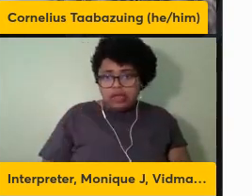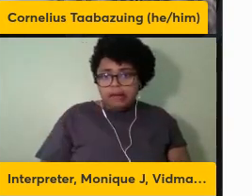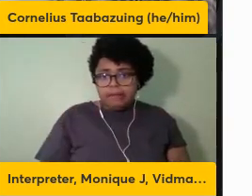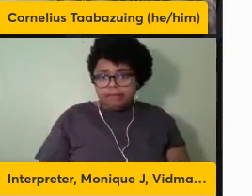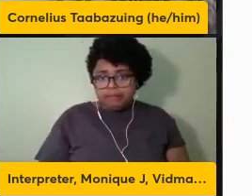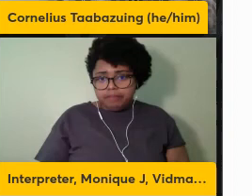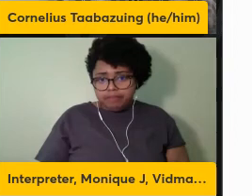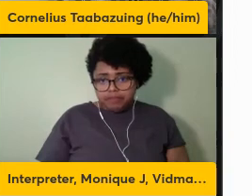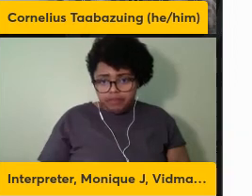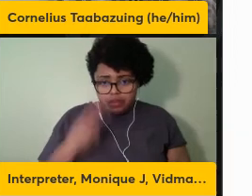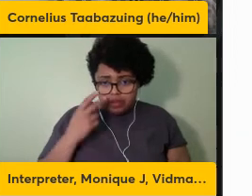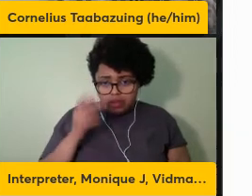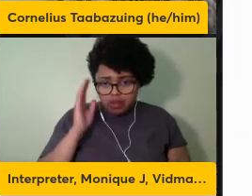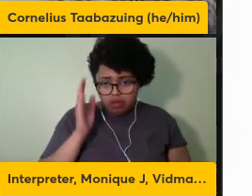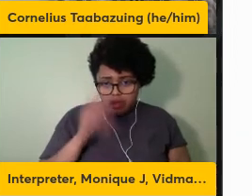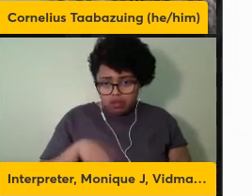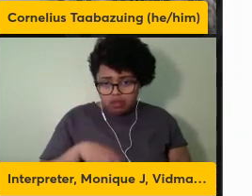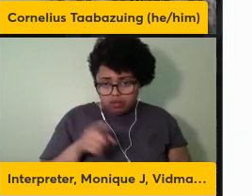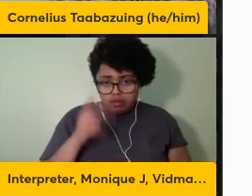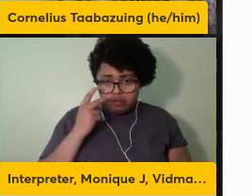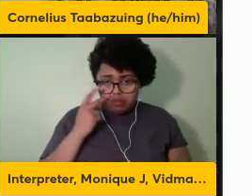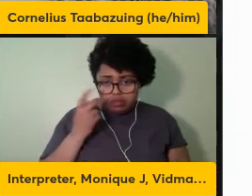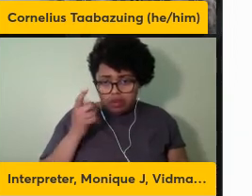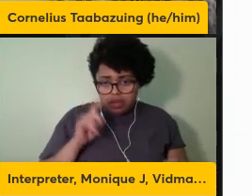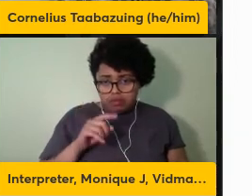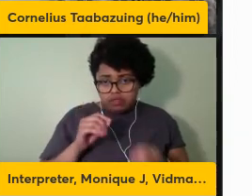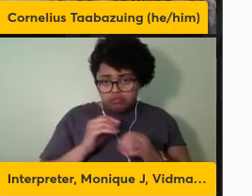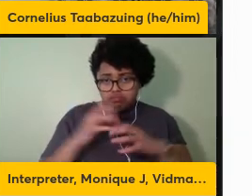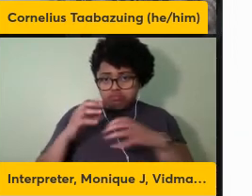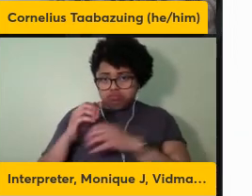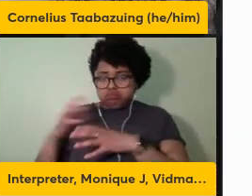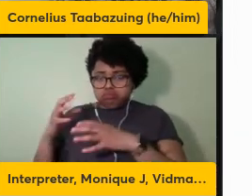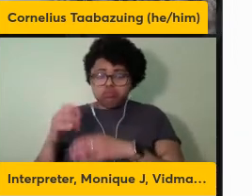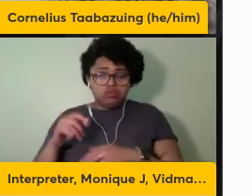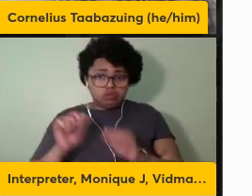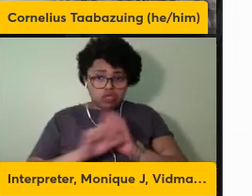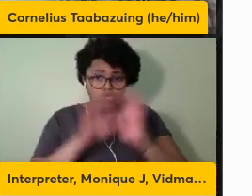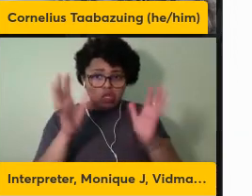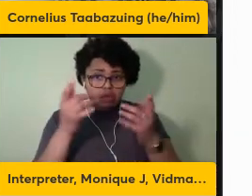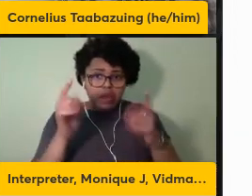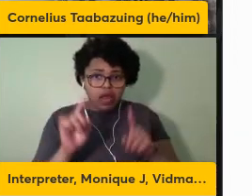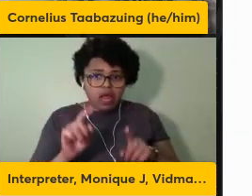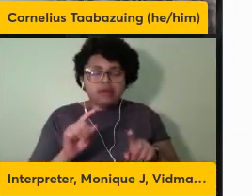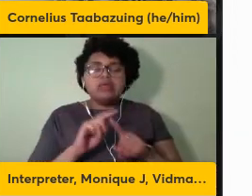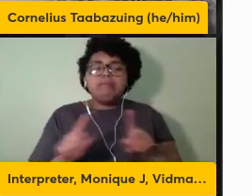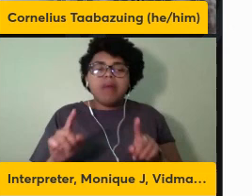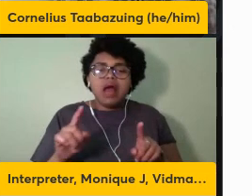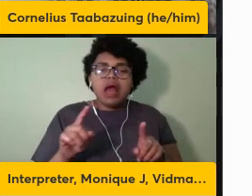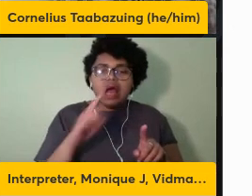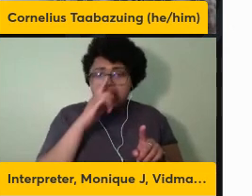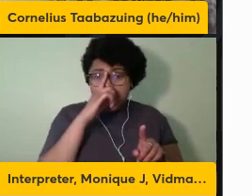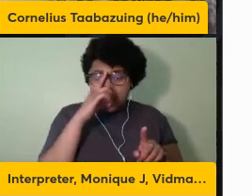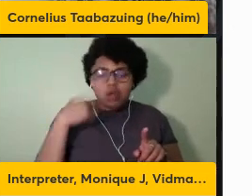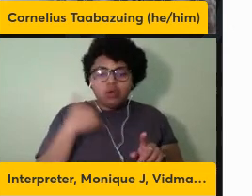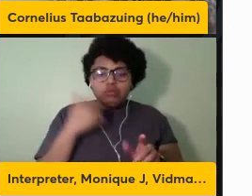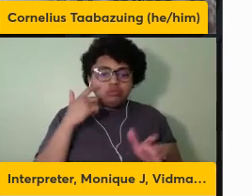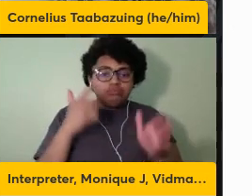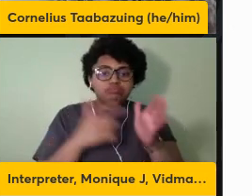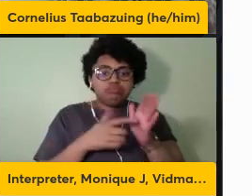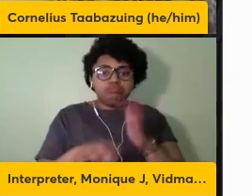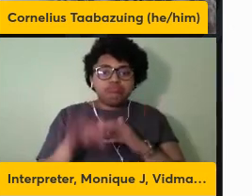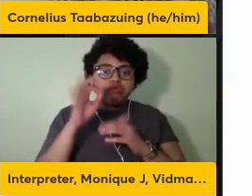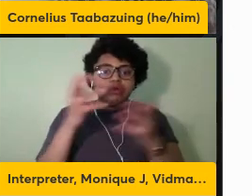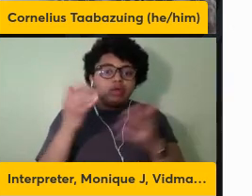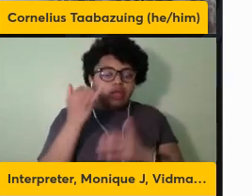boom, and then this one will pop next. So it's quite distinct. However, what we discovered was if you do not